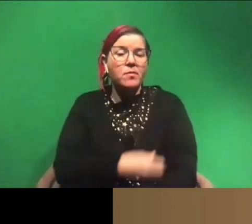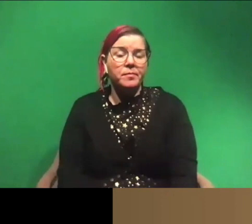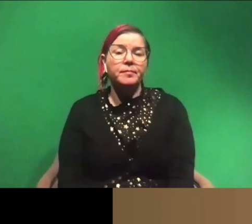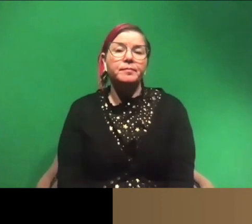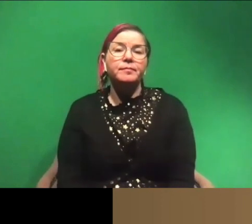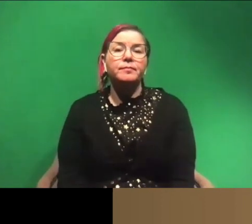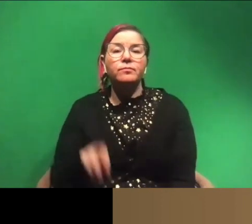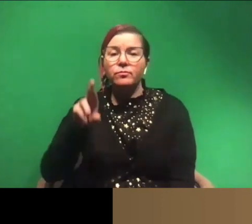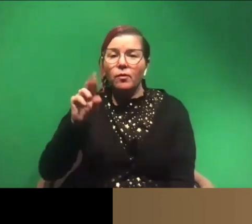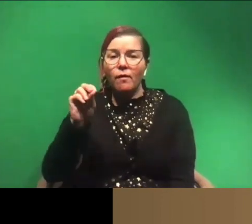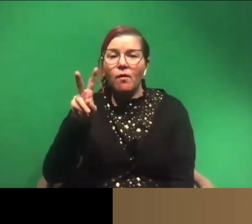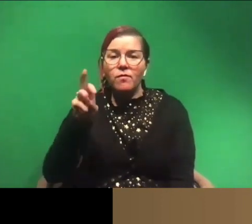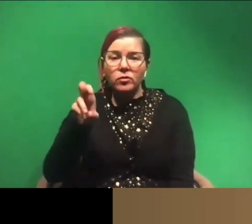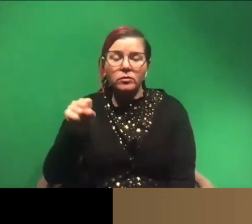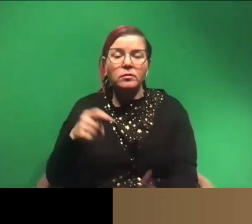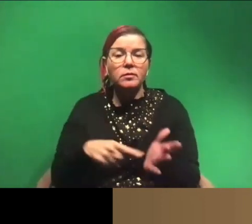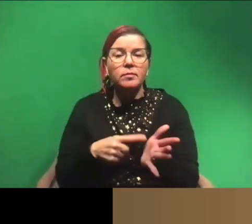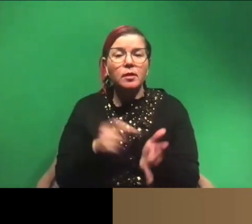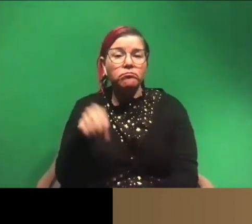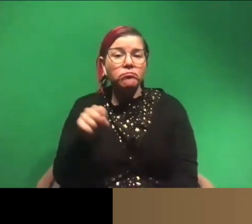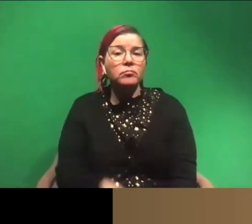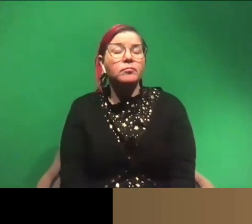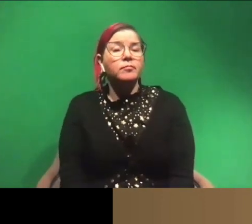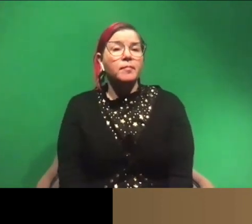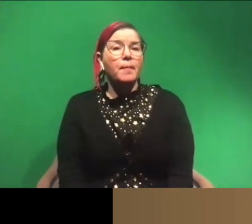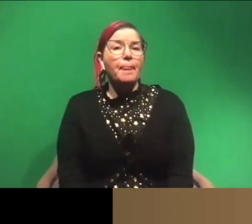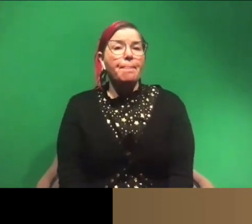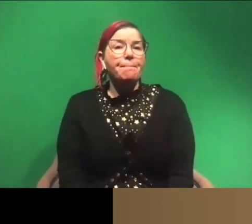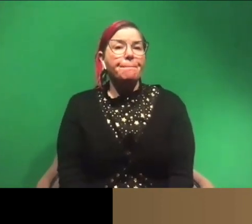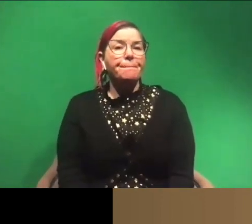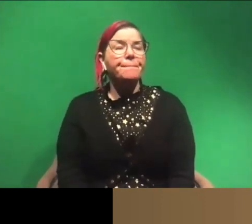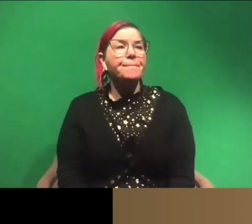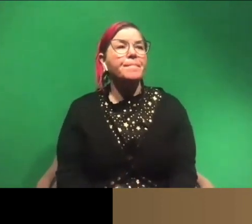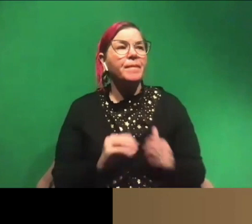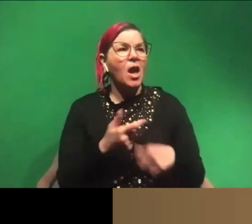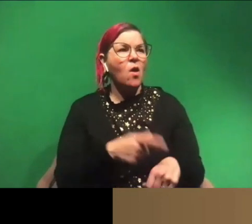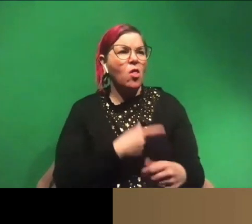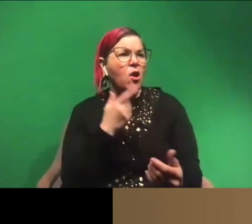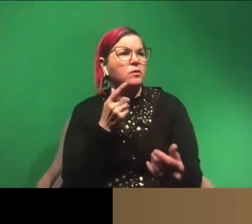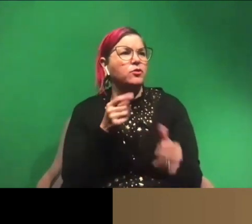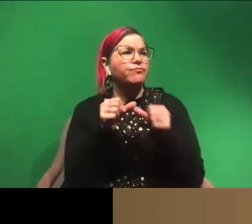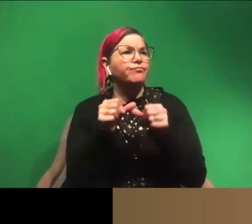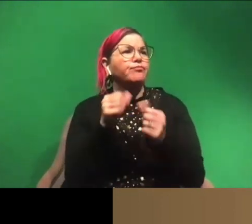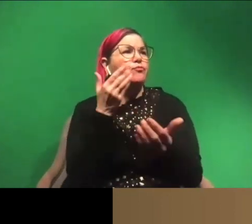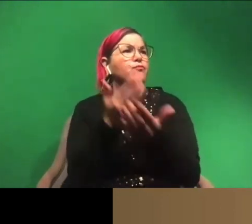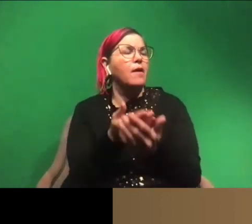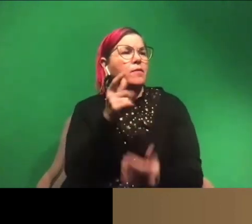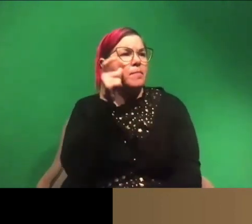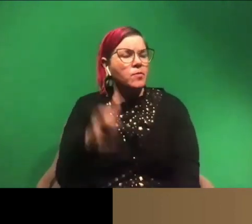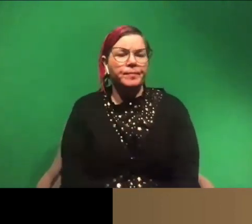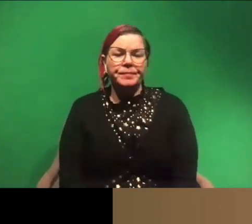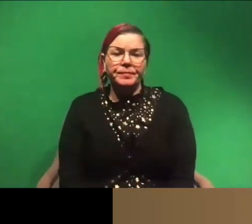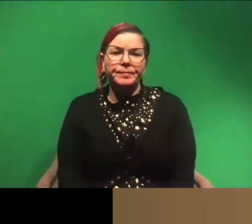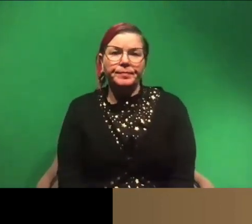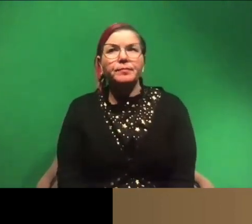rovers are designed to be solar powered. So yes. Cool. How long does it take to get to the moon? Oh, that's a good question.